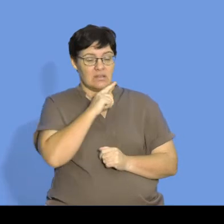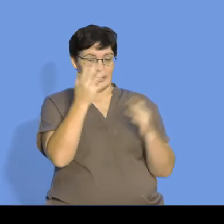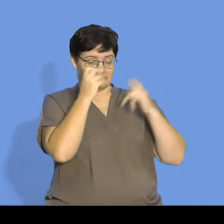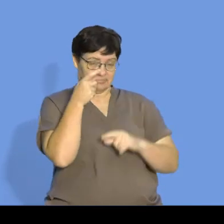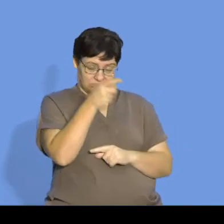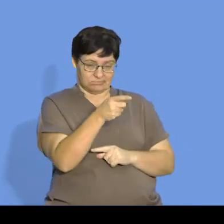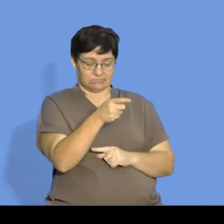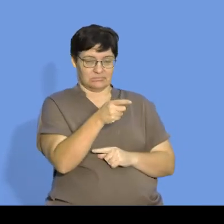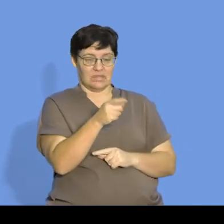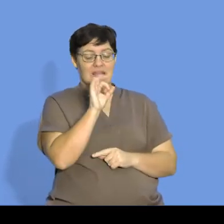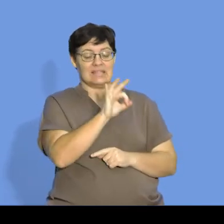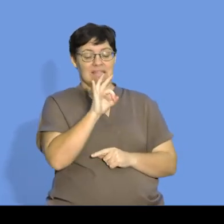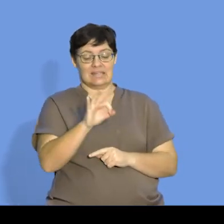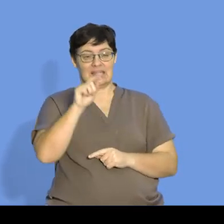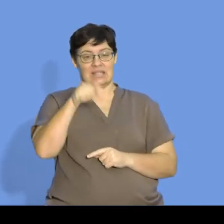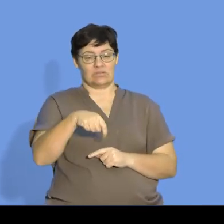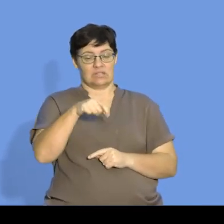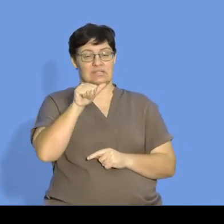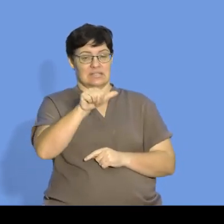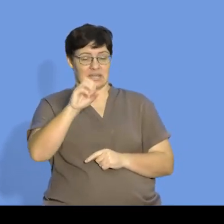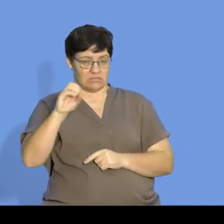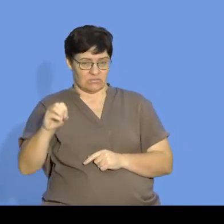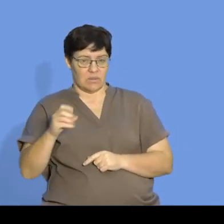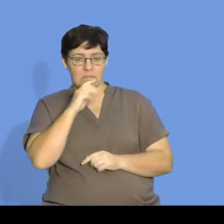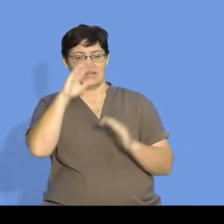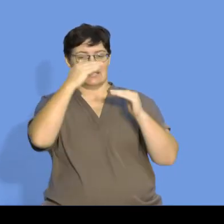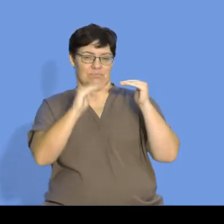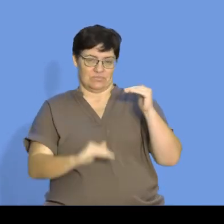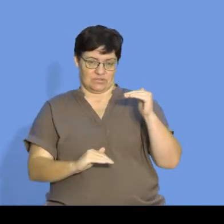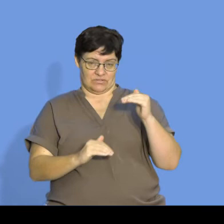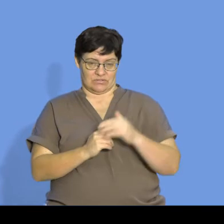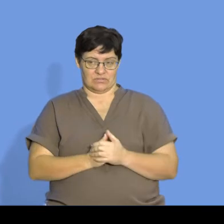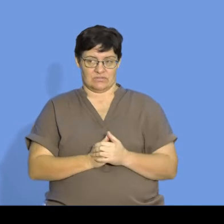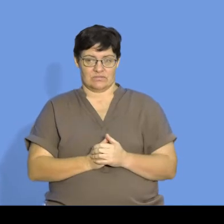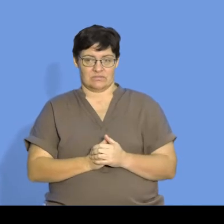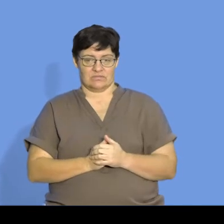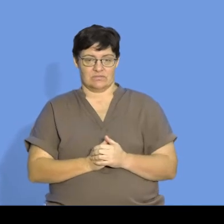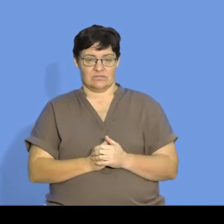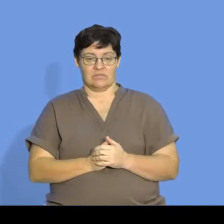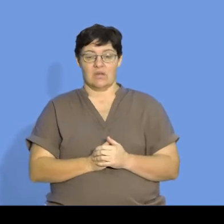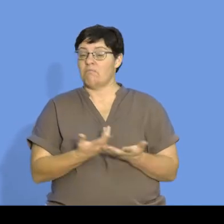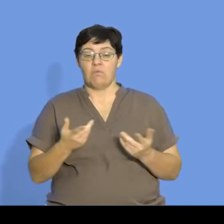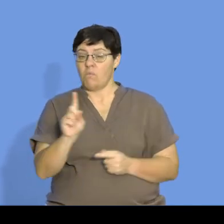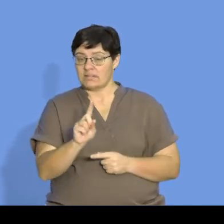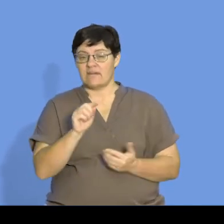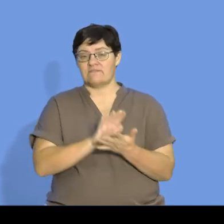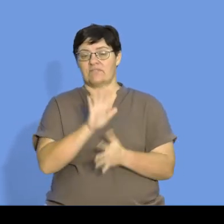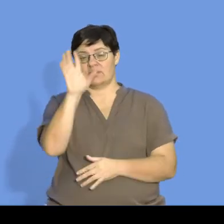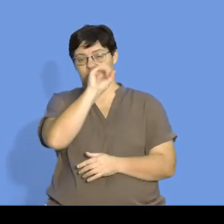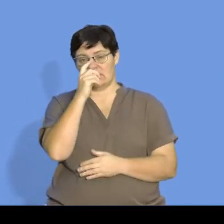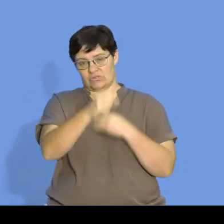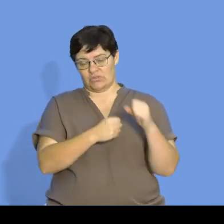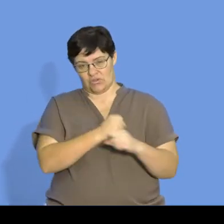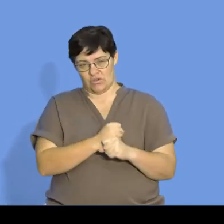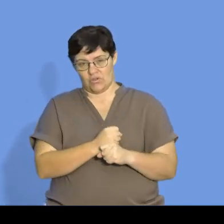the actual figure that you calculated here, the 33,600, was your depreciation at 15%